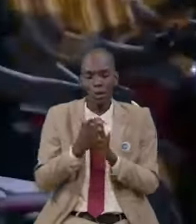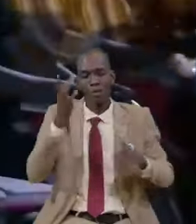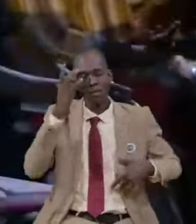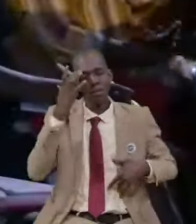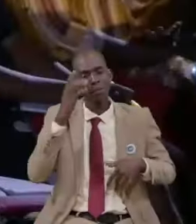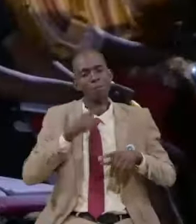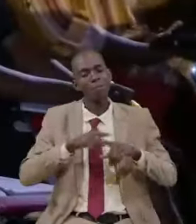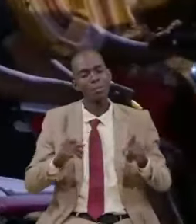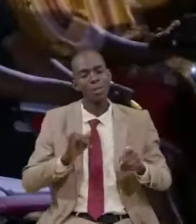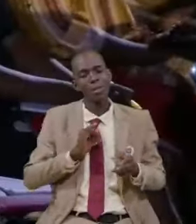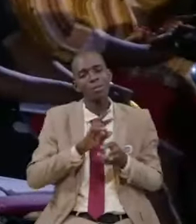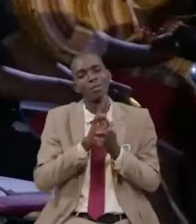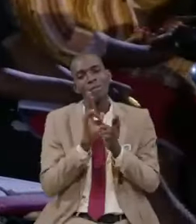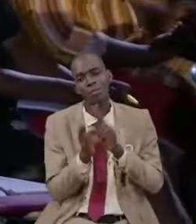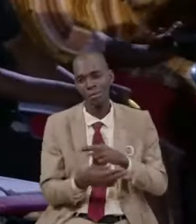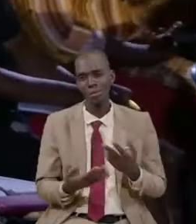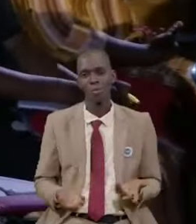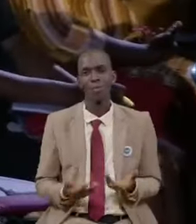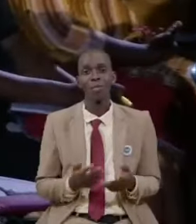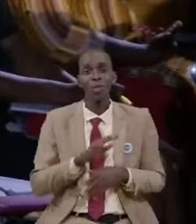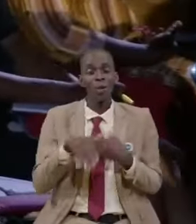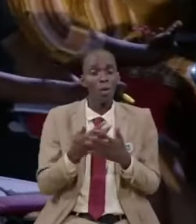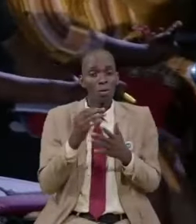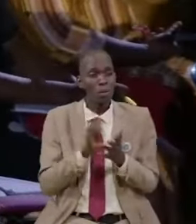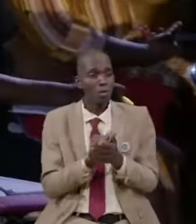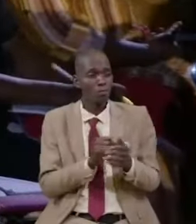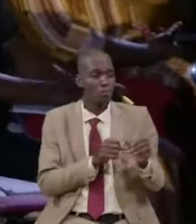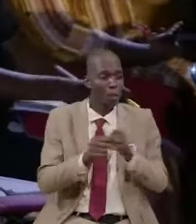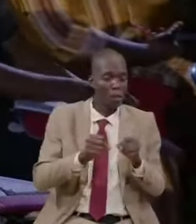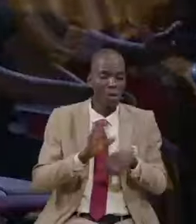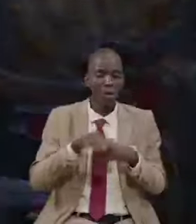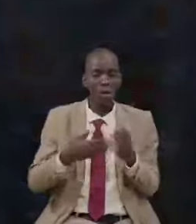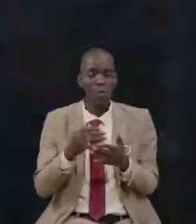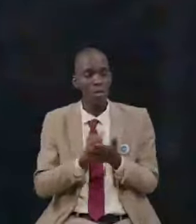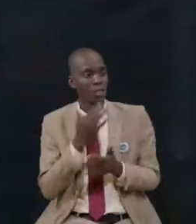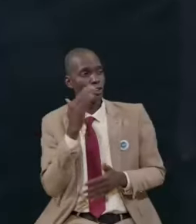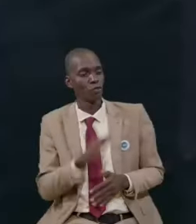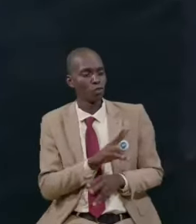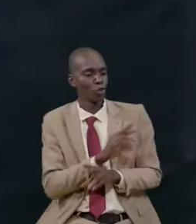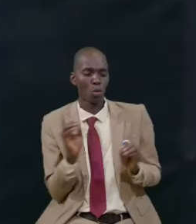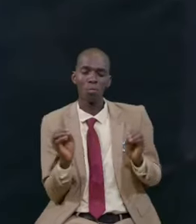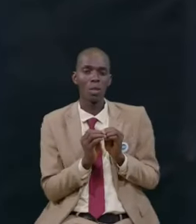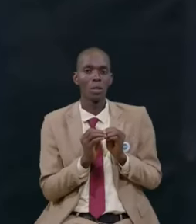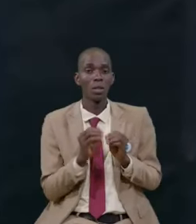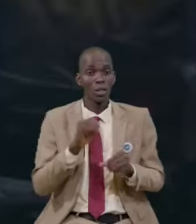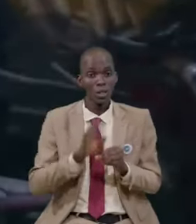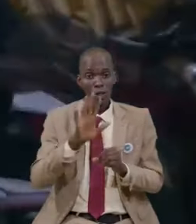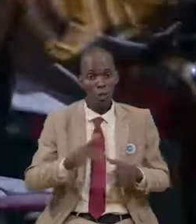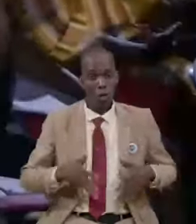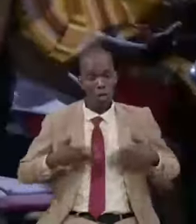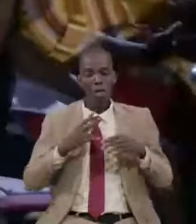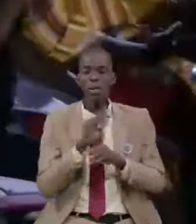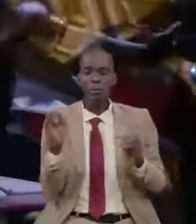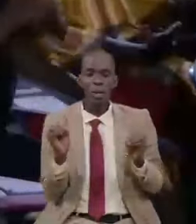Lord, all that violence, all that evil, no more in your life from tonight, no more.